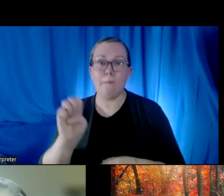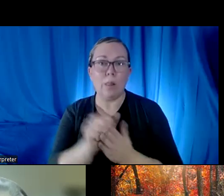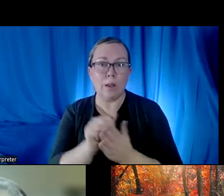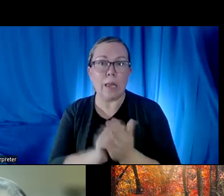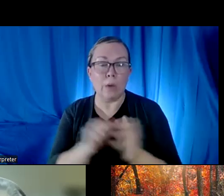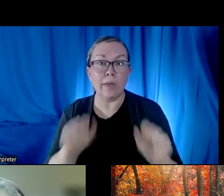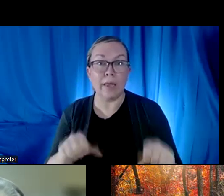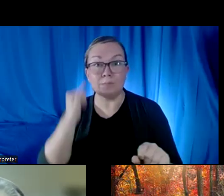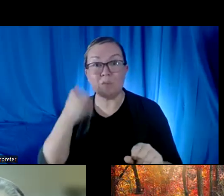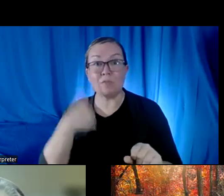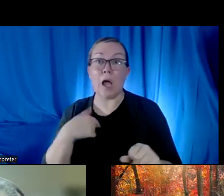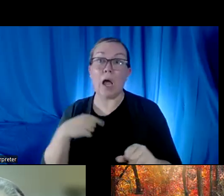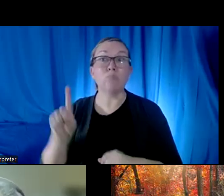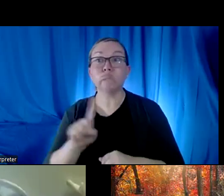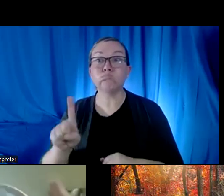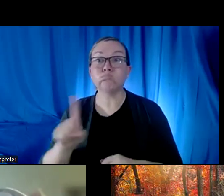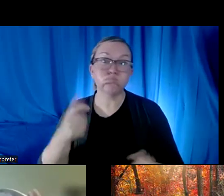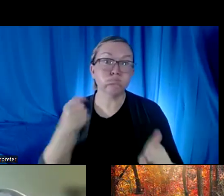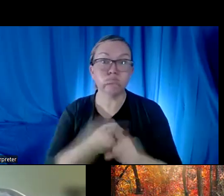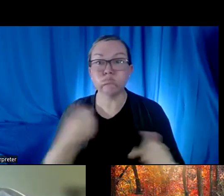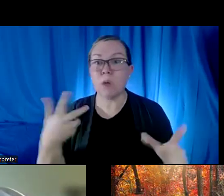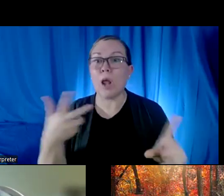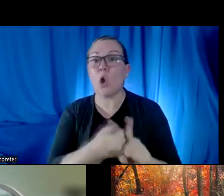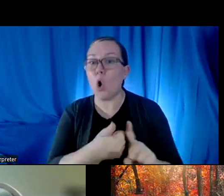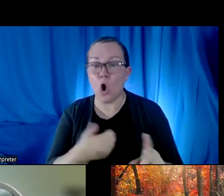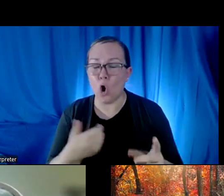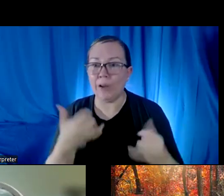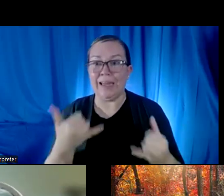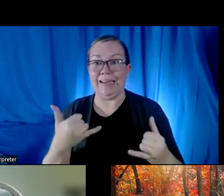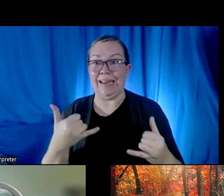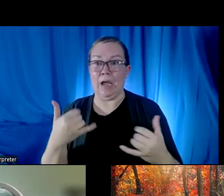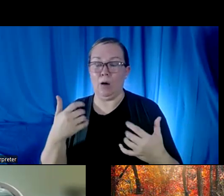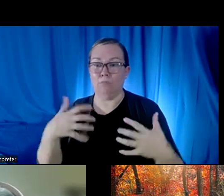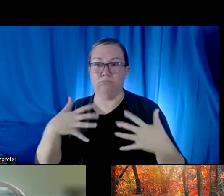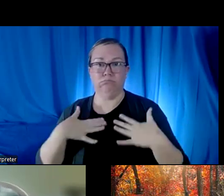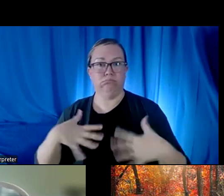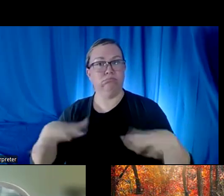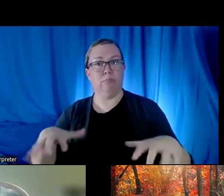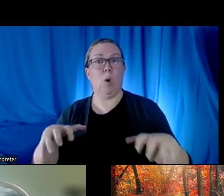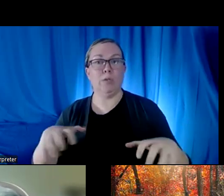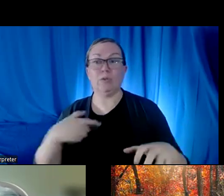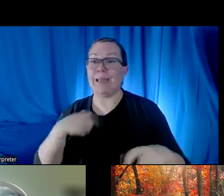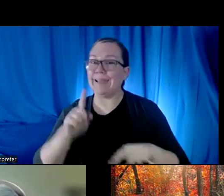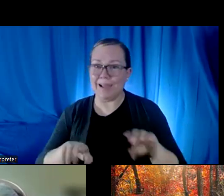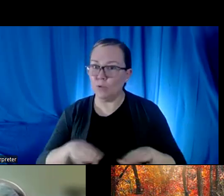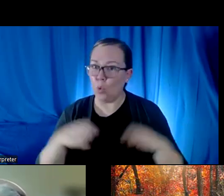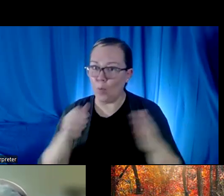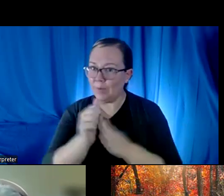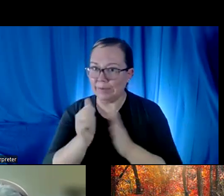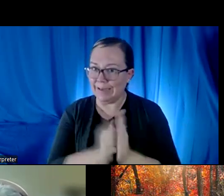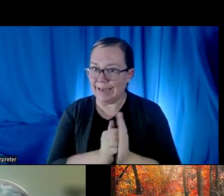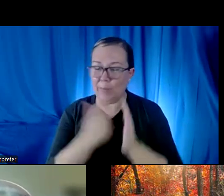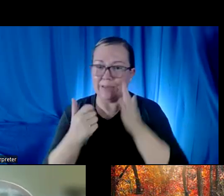I was walking down the street right now, got hit by a car, and now I'm paralyzed and a quadriplegic, I would not be able to open up an Able account because